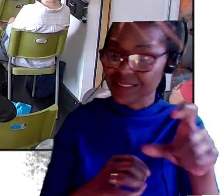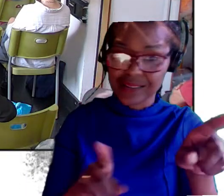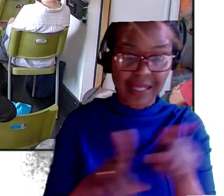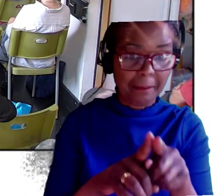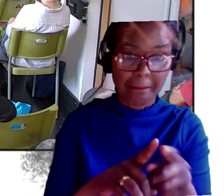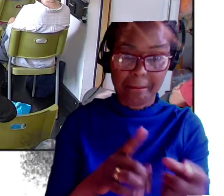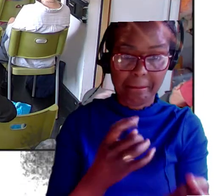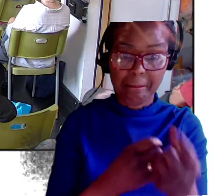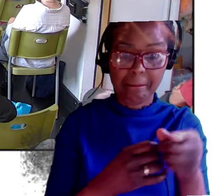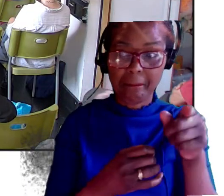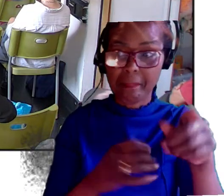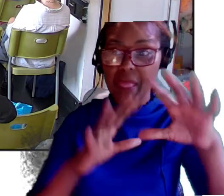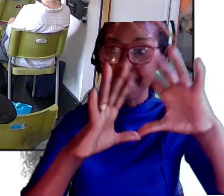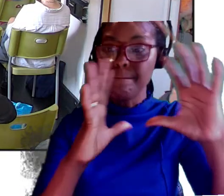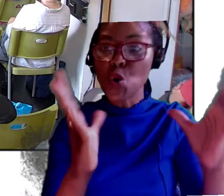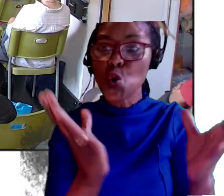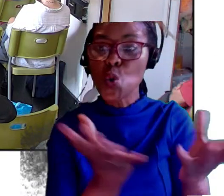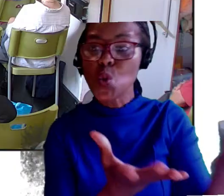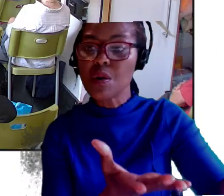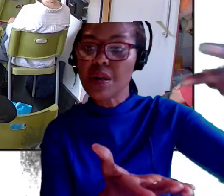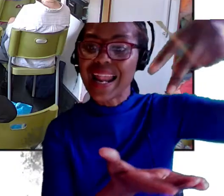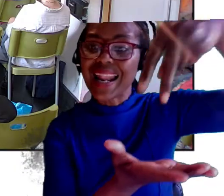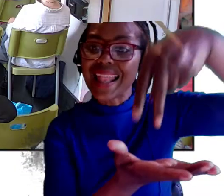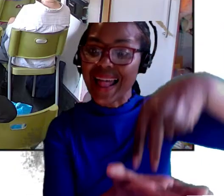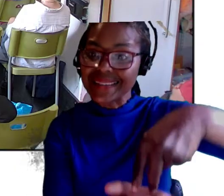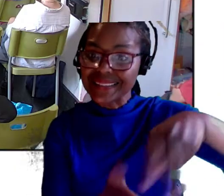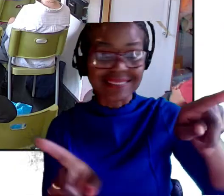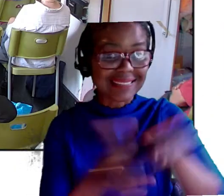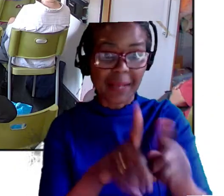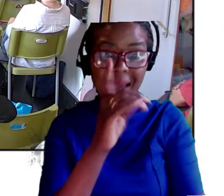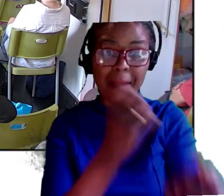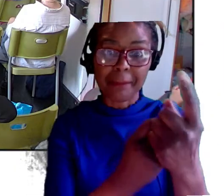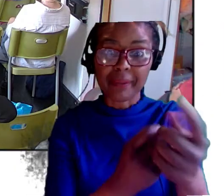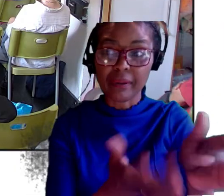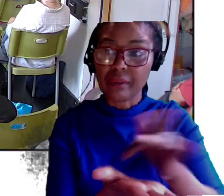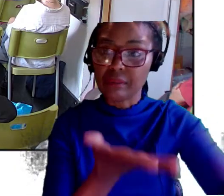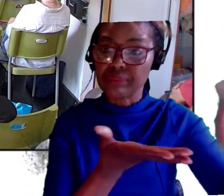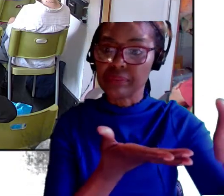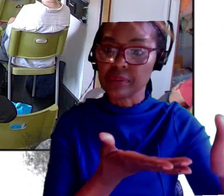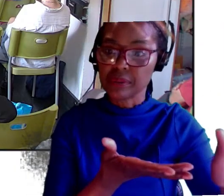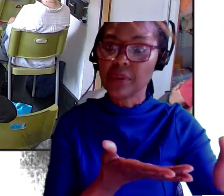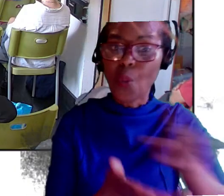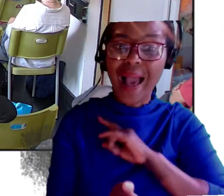moon landing almost immediately after it was broadcast.